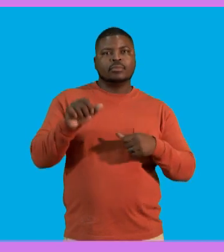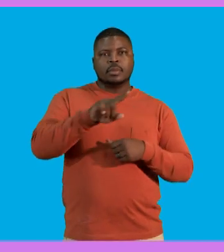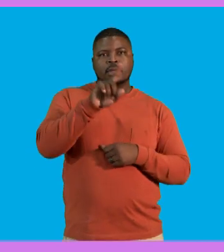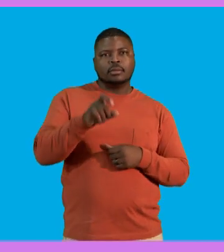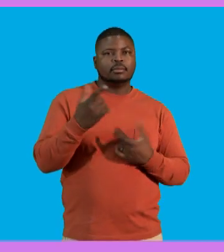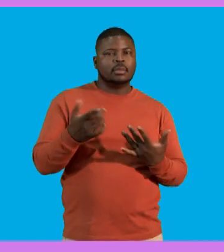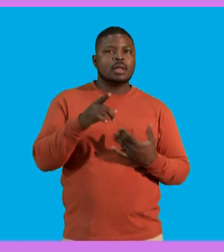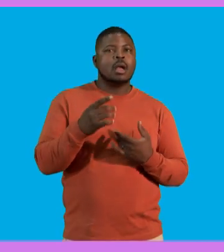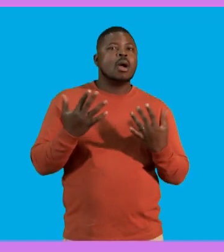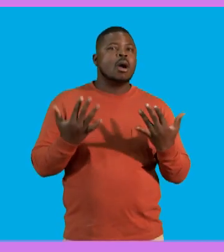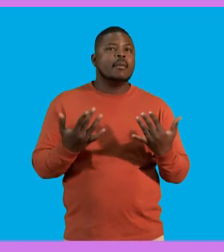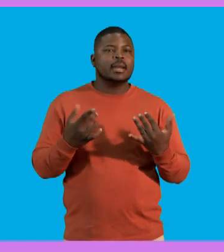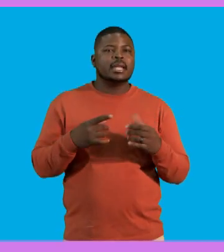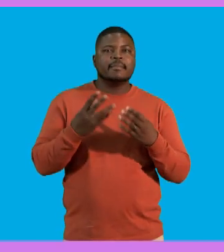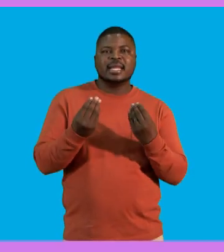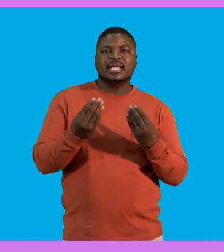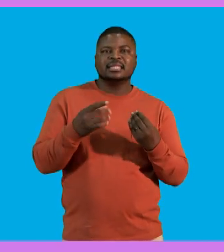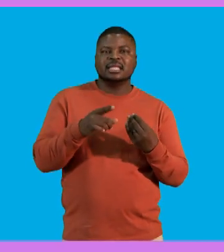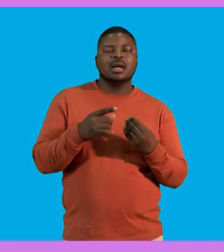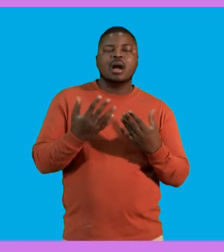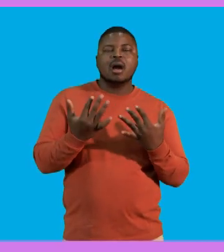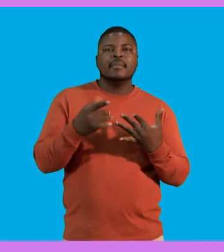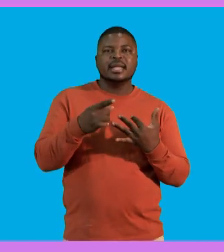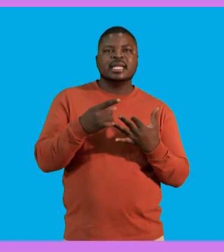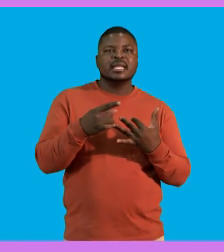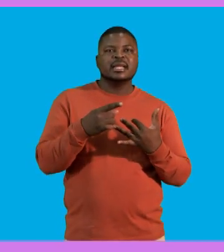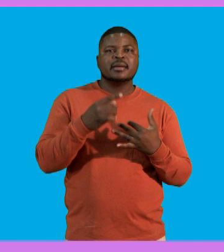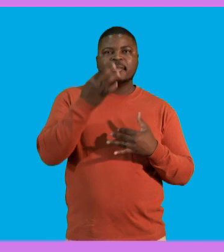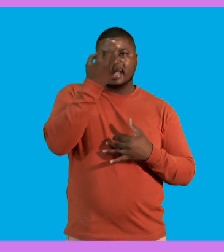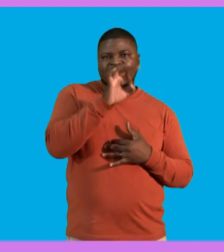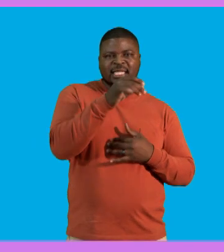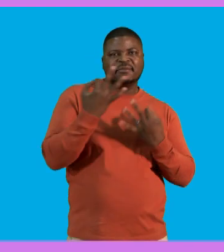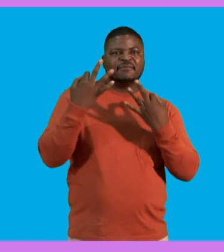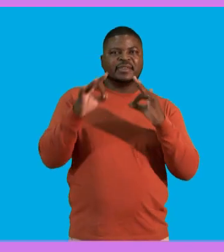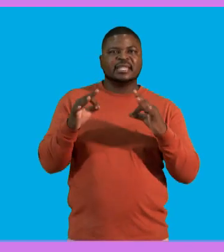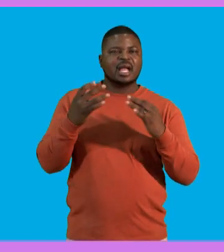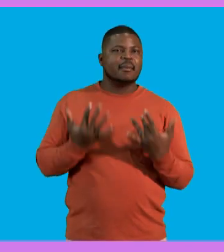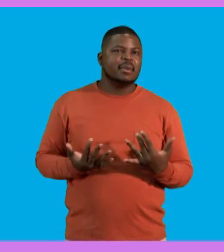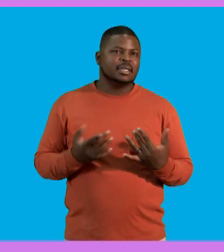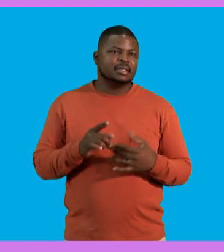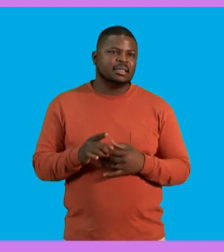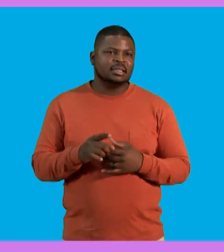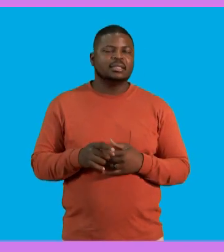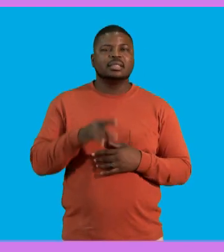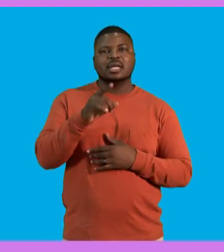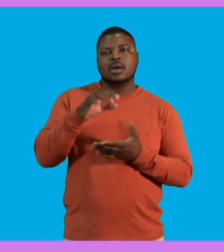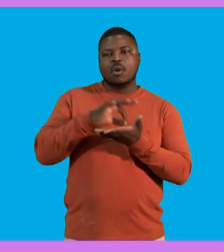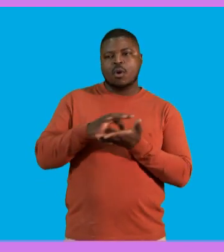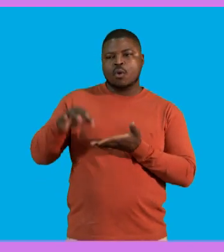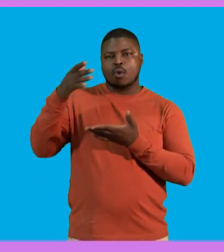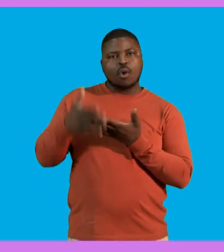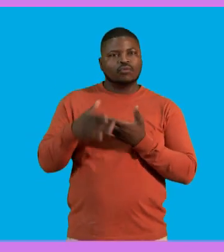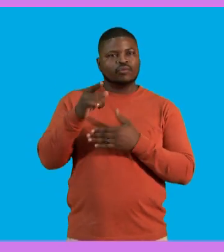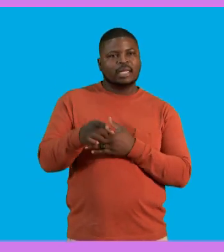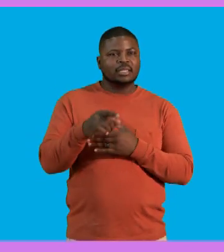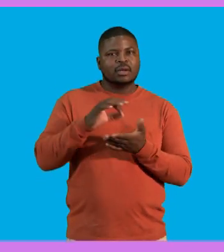Then the next question, how many minutes are free? How many minutes are free? So we look at the contract billing. With our contract